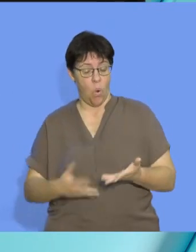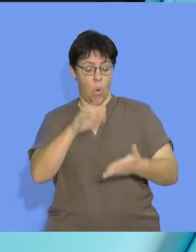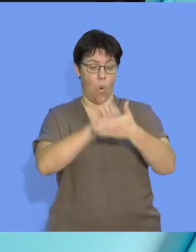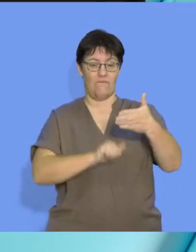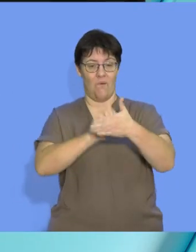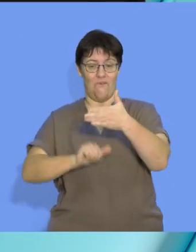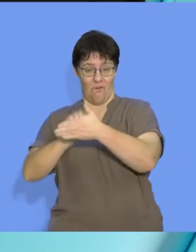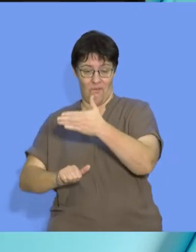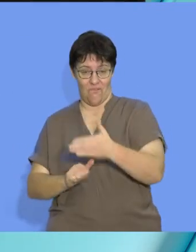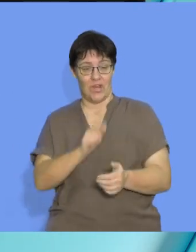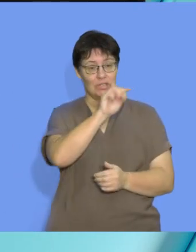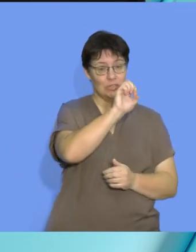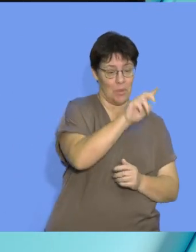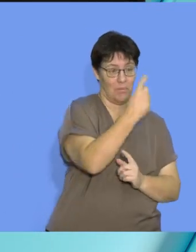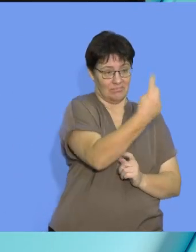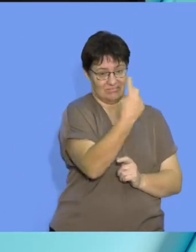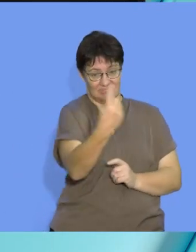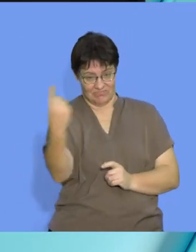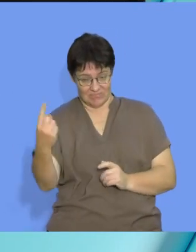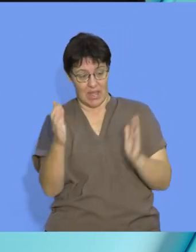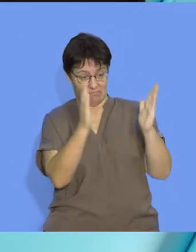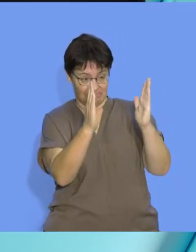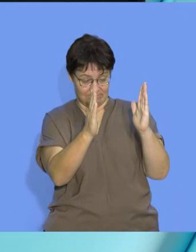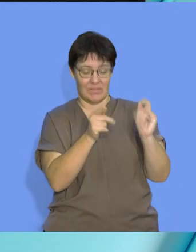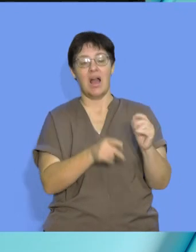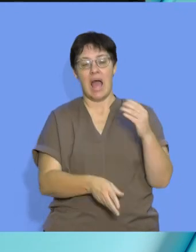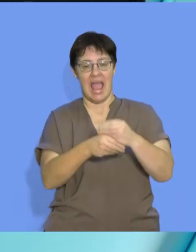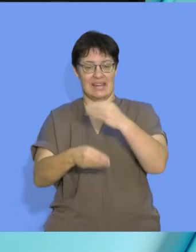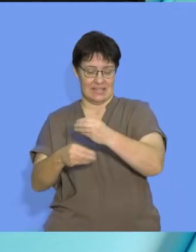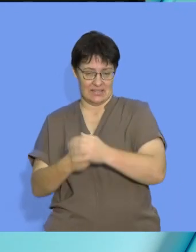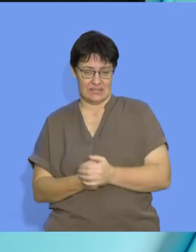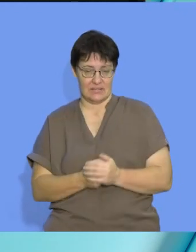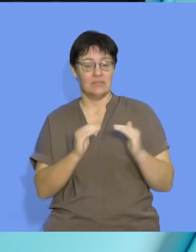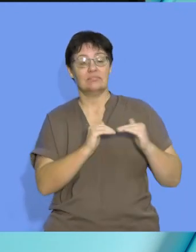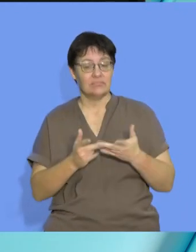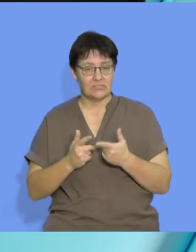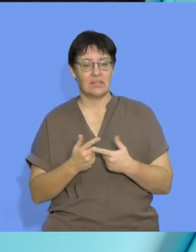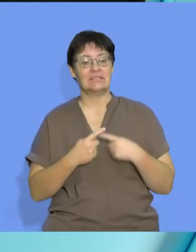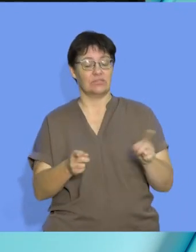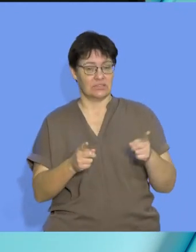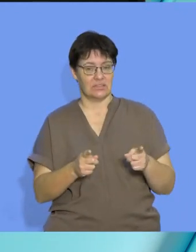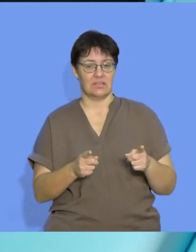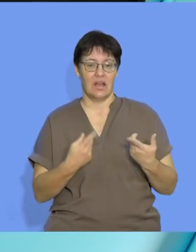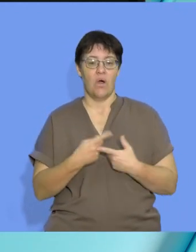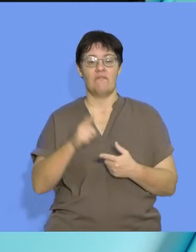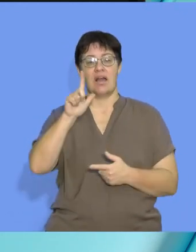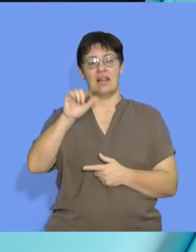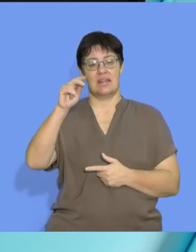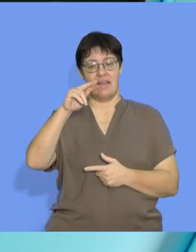successive terms. We also mentioned that a common difference is the main property of a